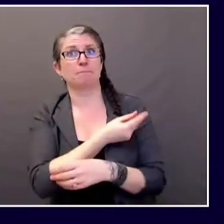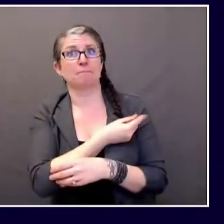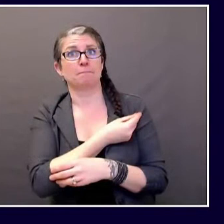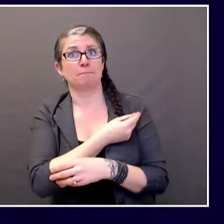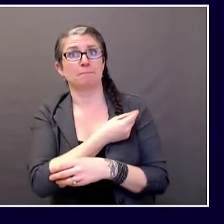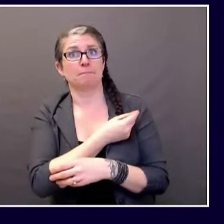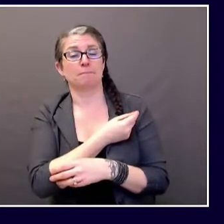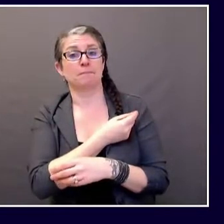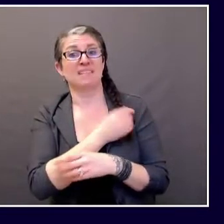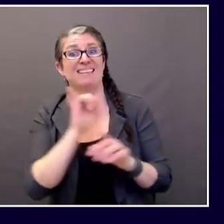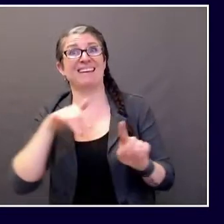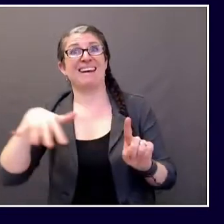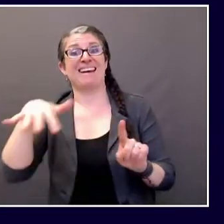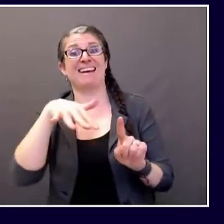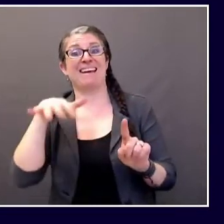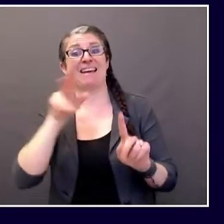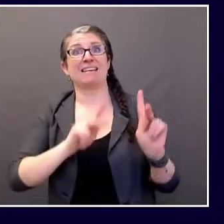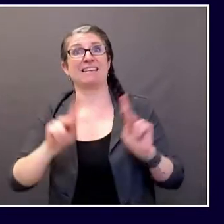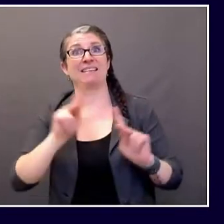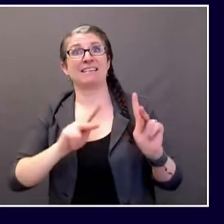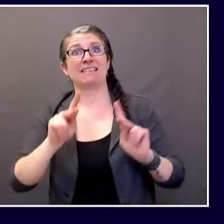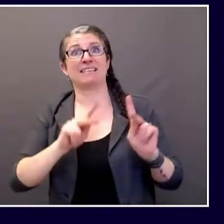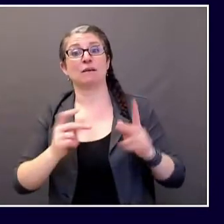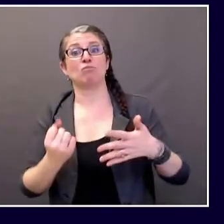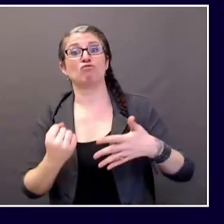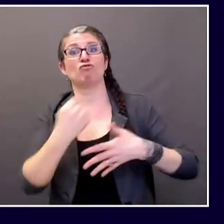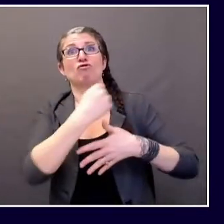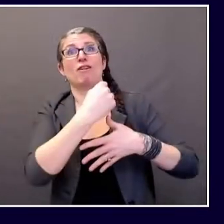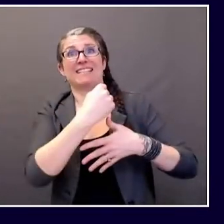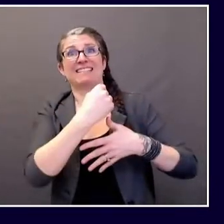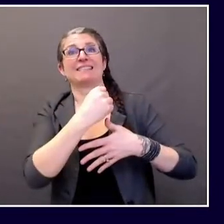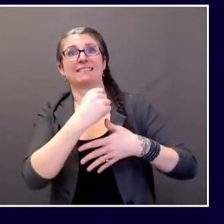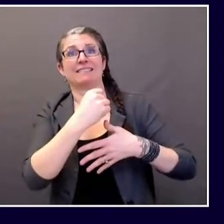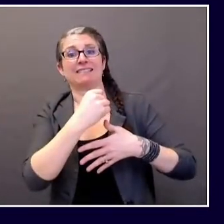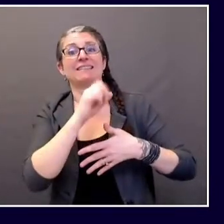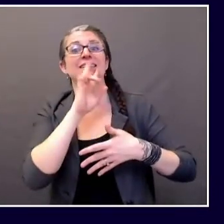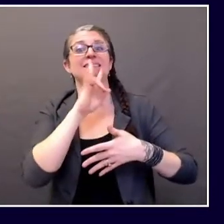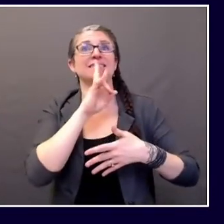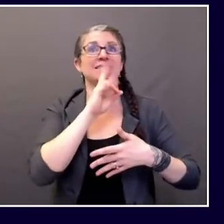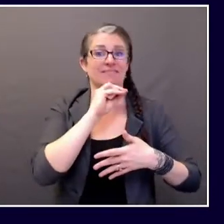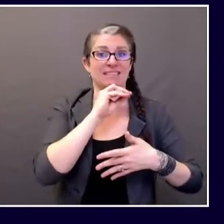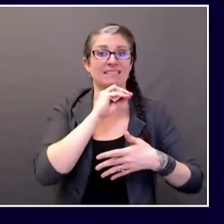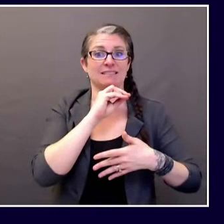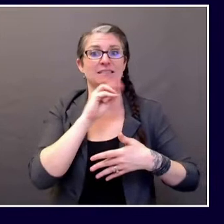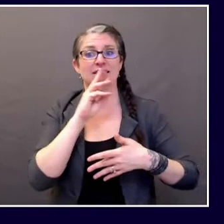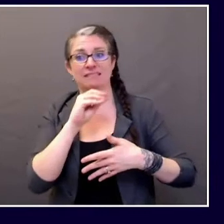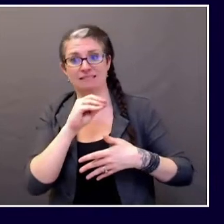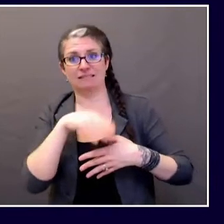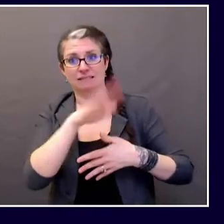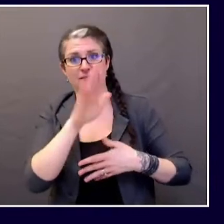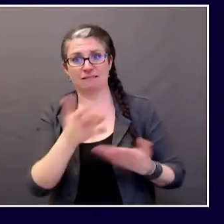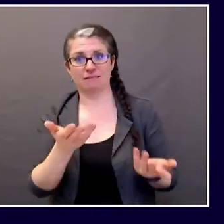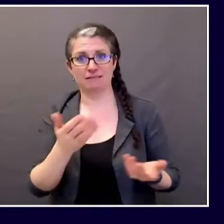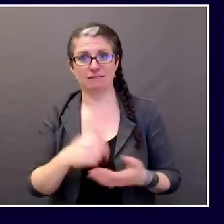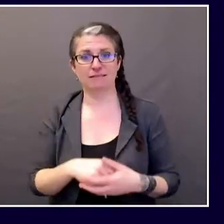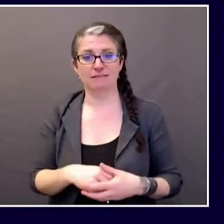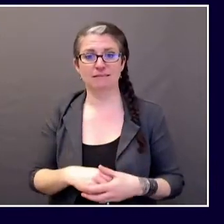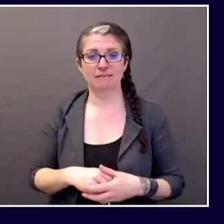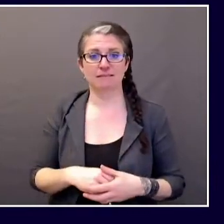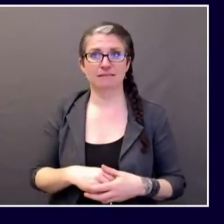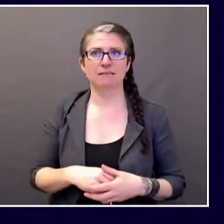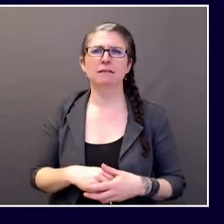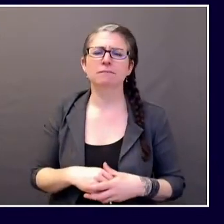this group of patients first. And I know the state has talked about speed being one of the reasons for trying to use these